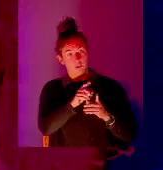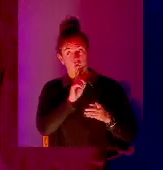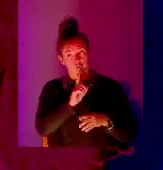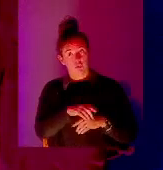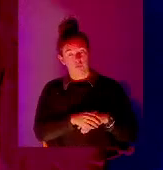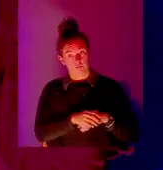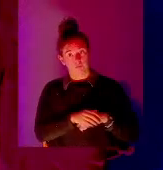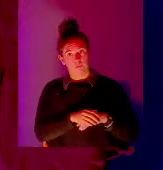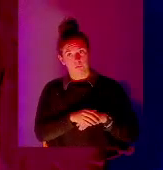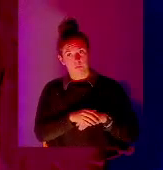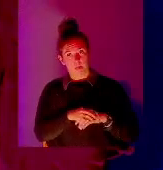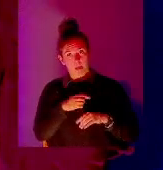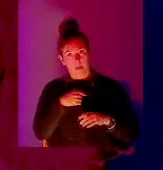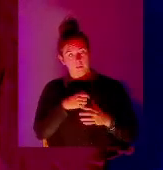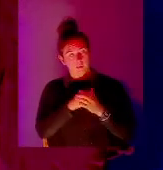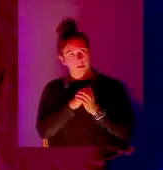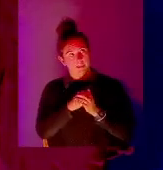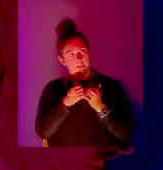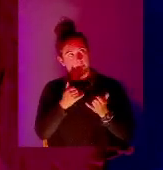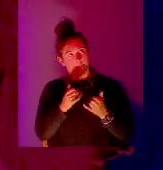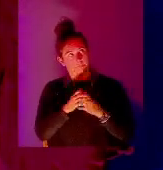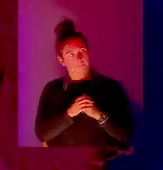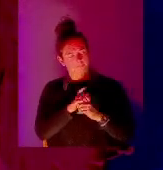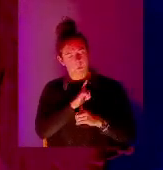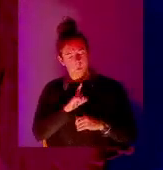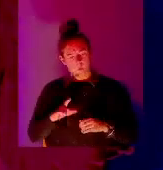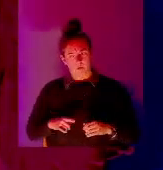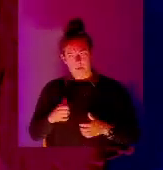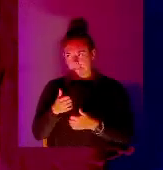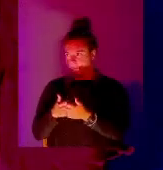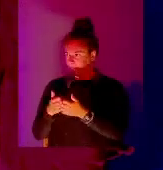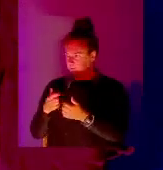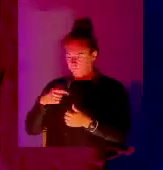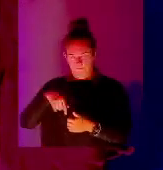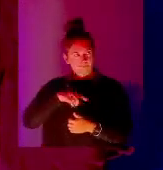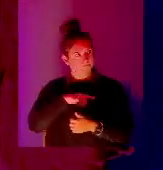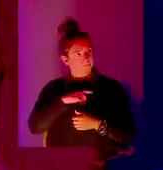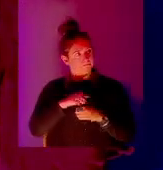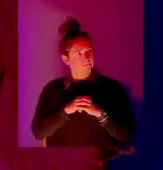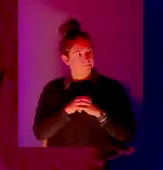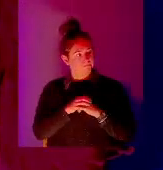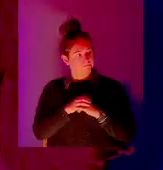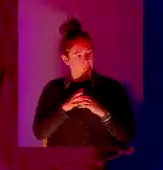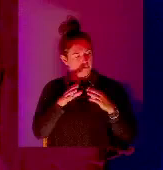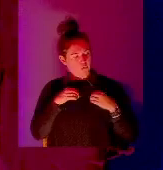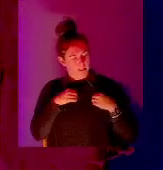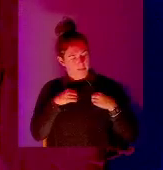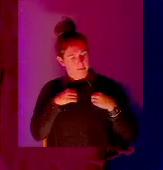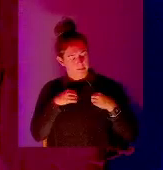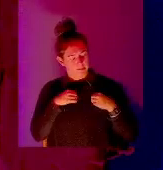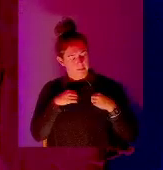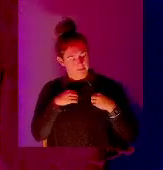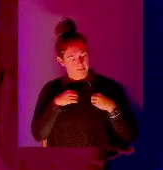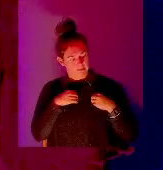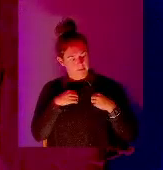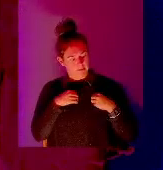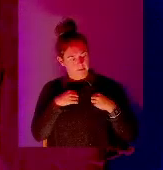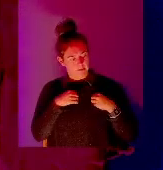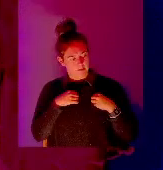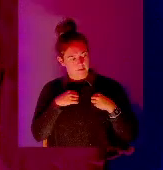pray today, Lord, that each one of us would embrace that so